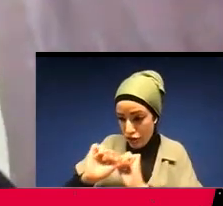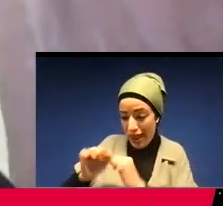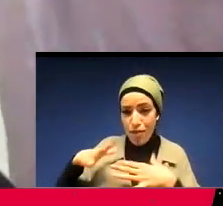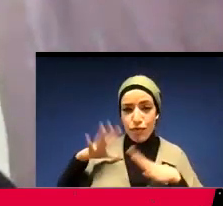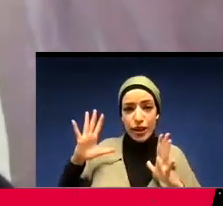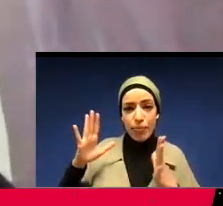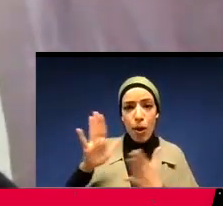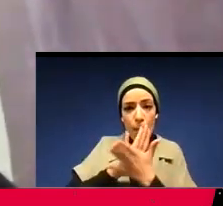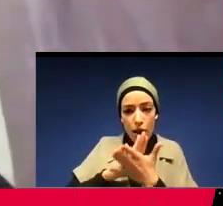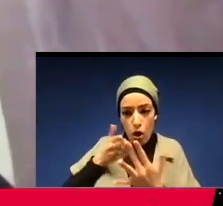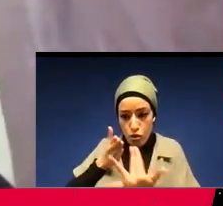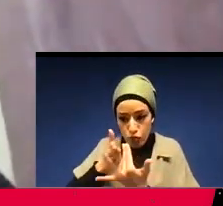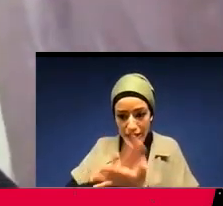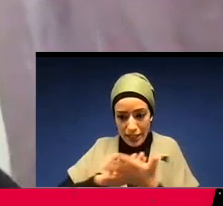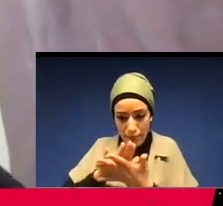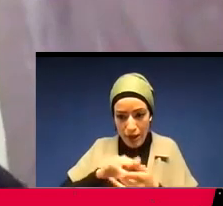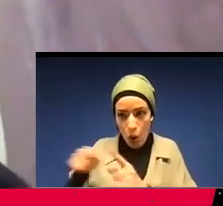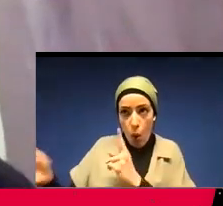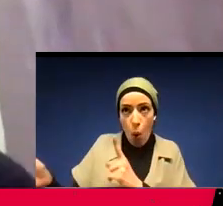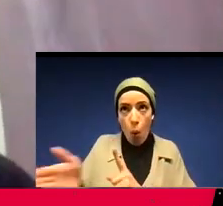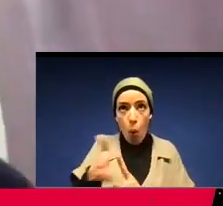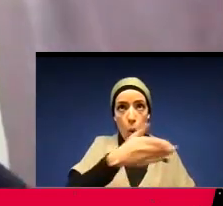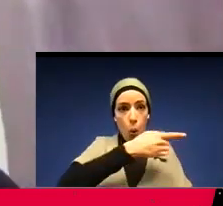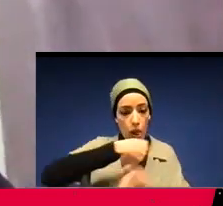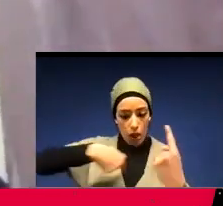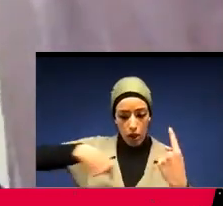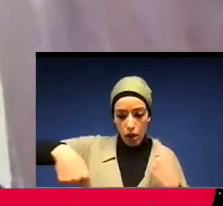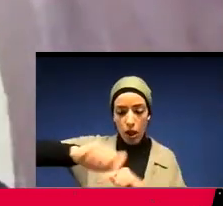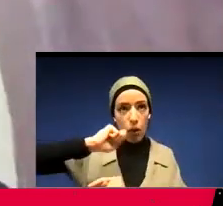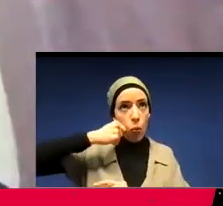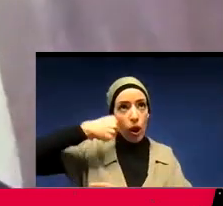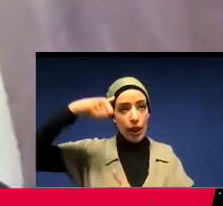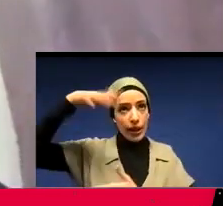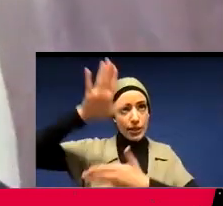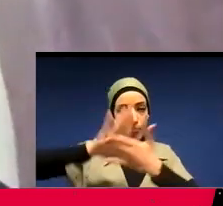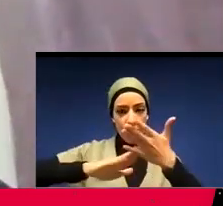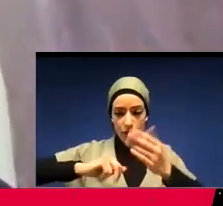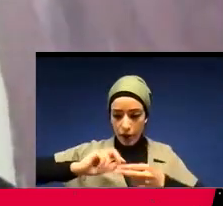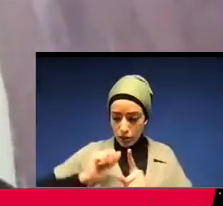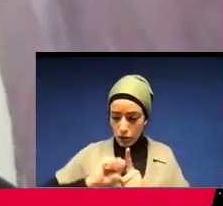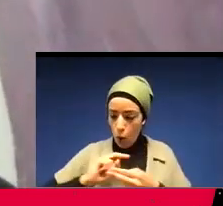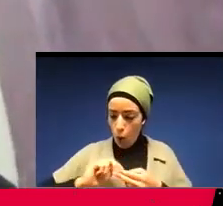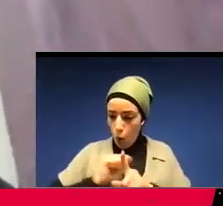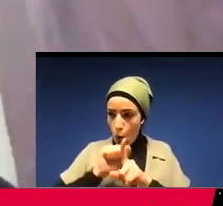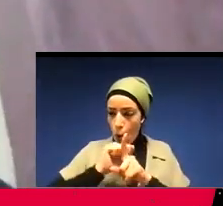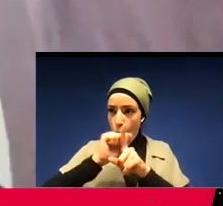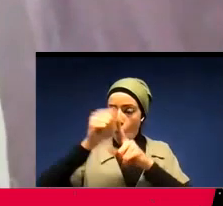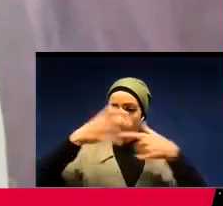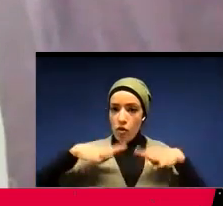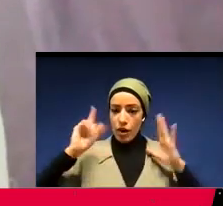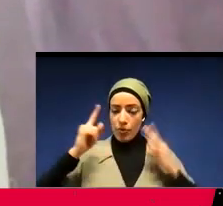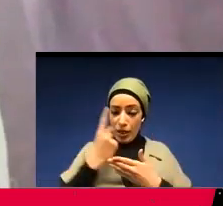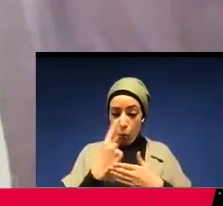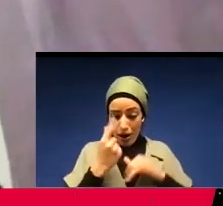to get them free, by definition, all of us, you know, will experience greater